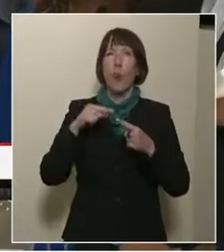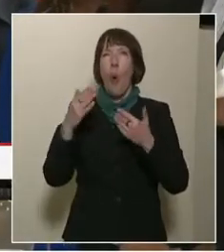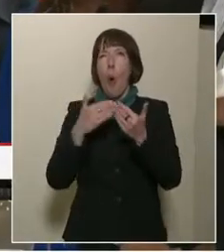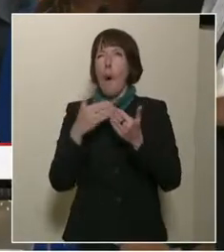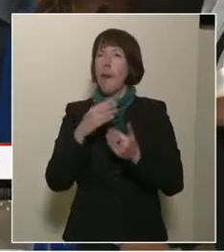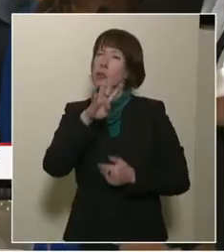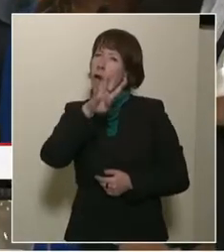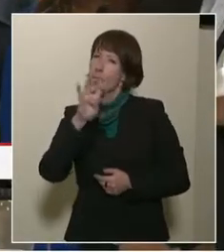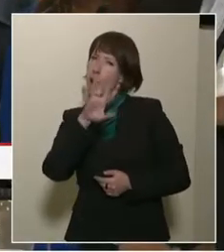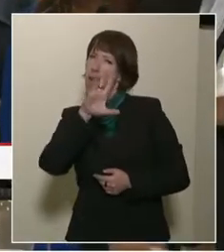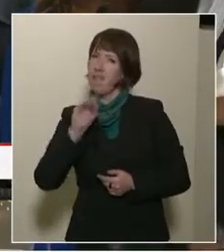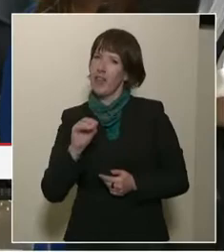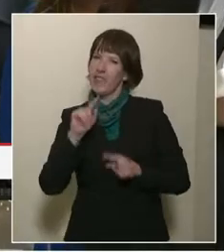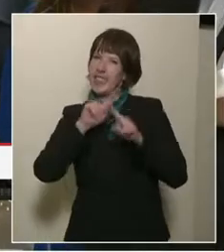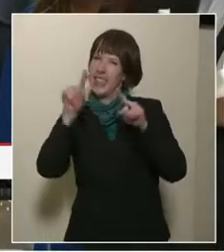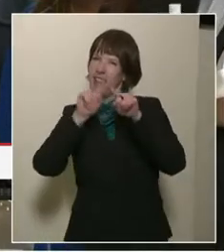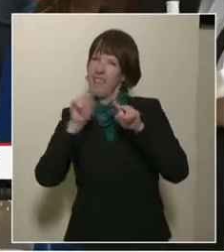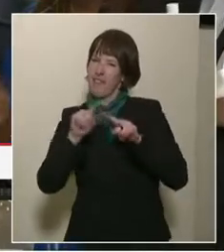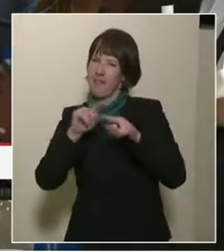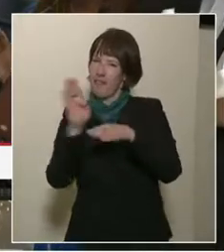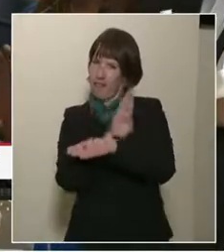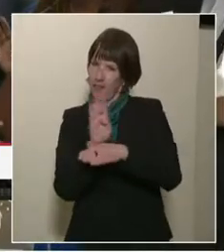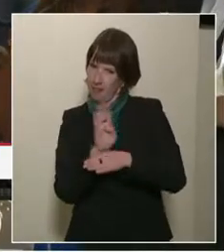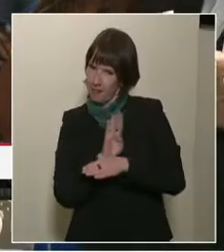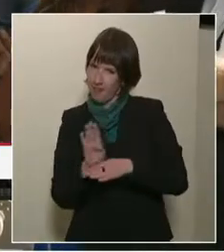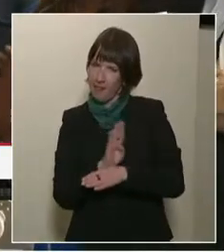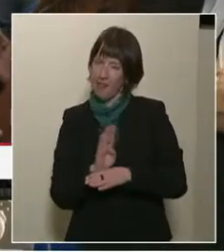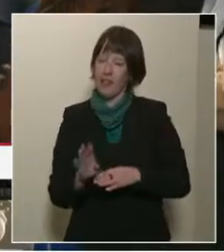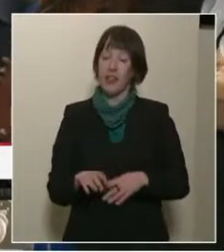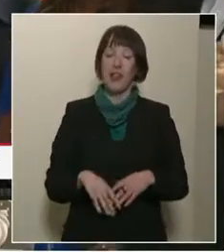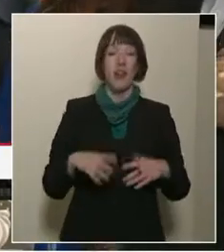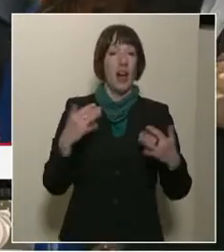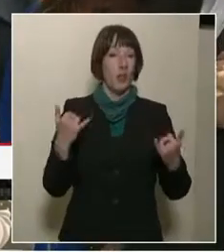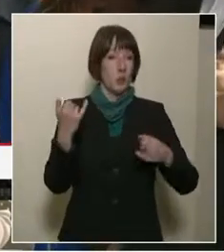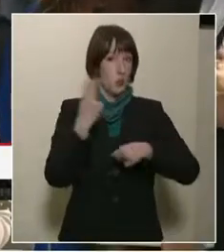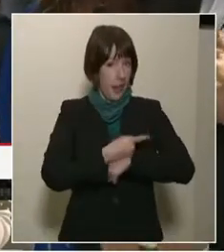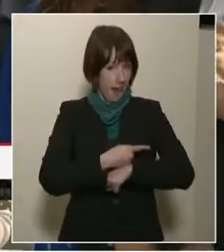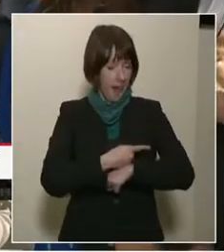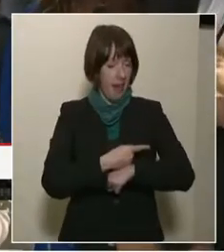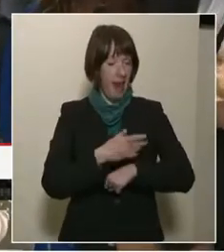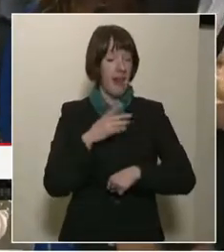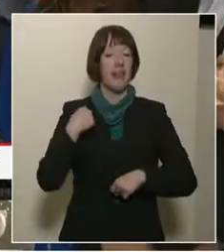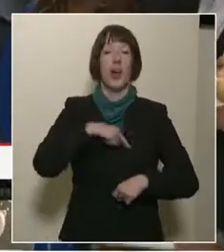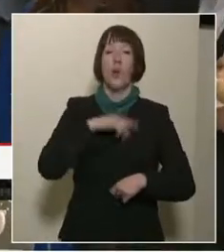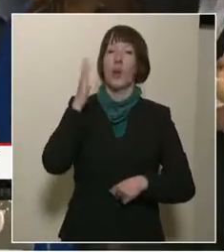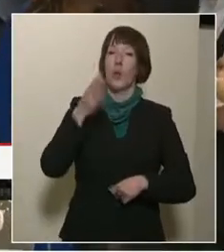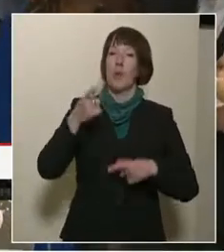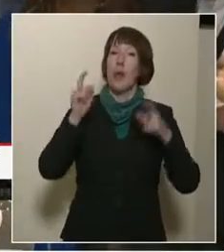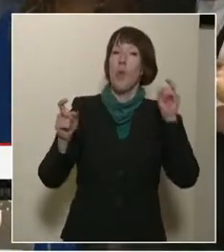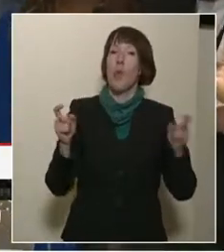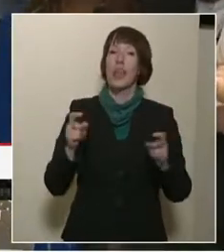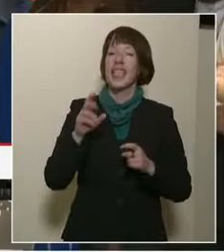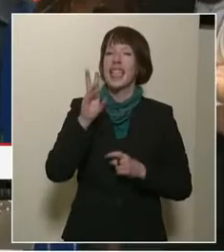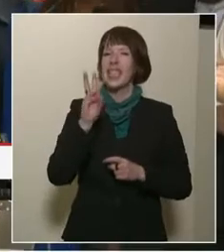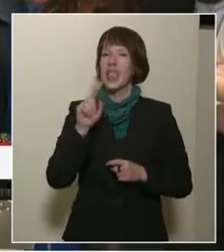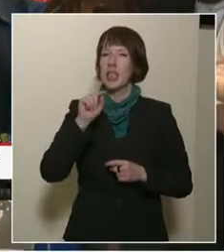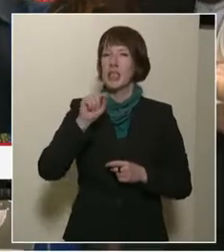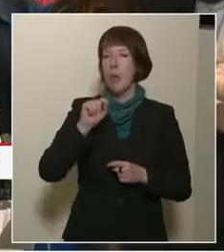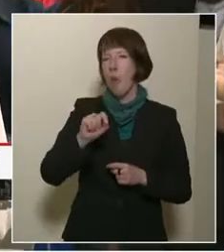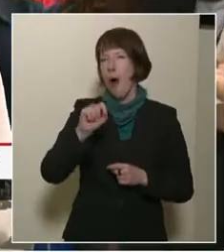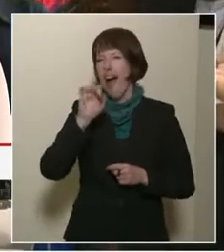450 businesses. And today, we will be awarding $6.8